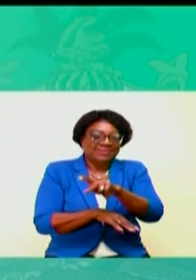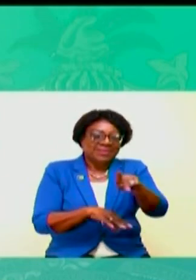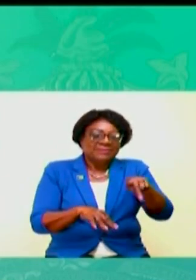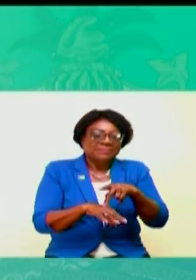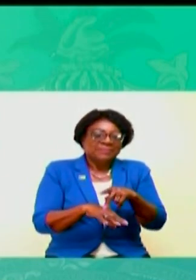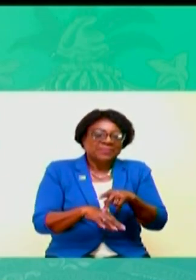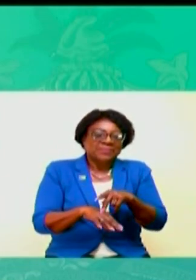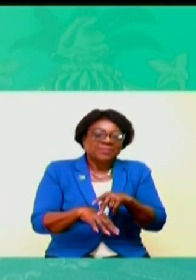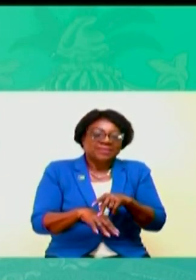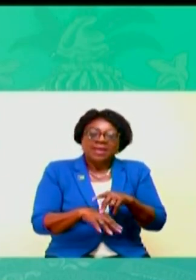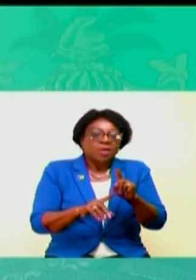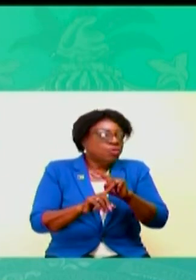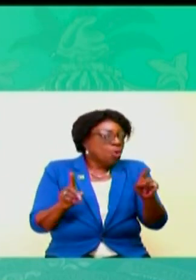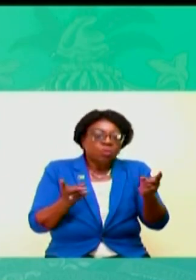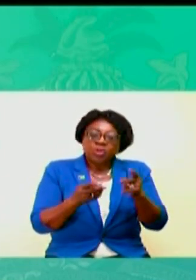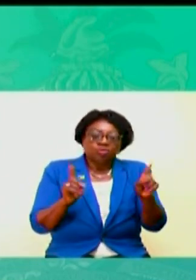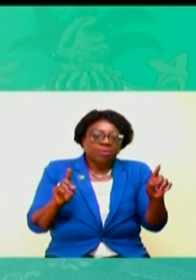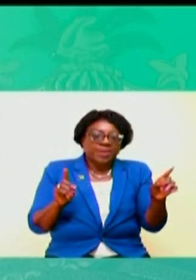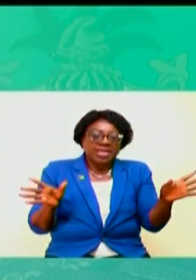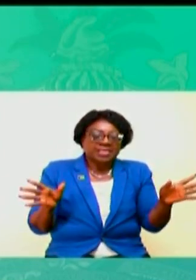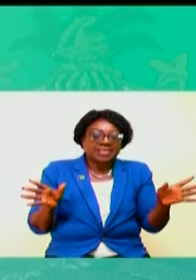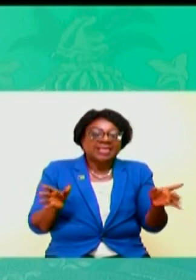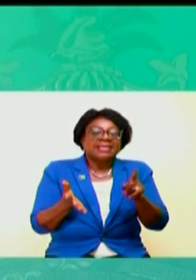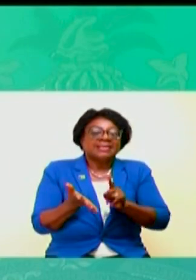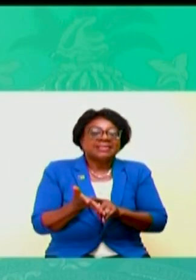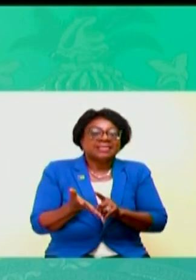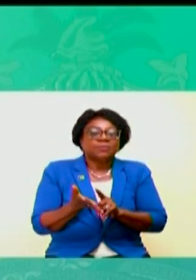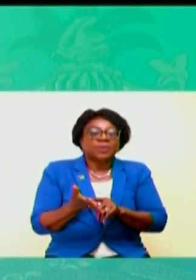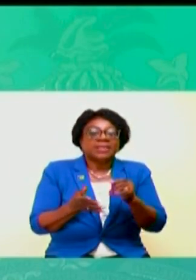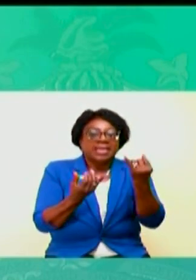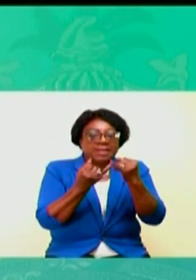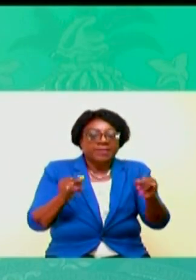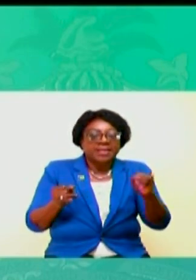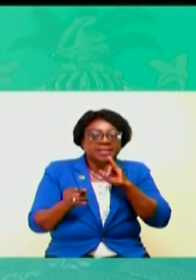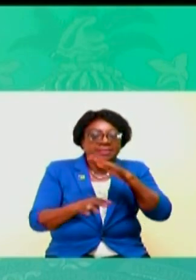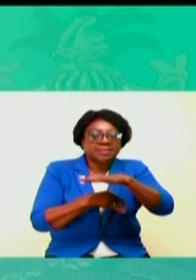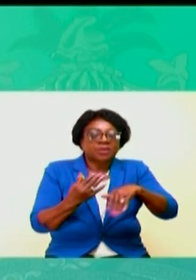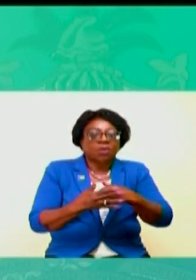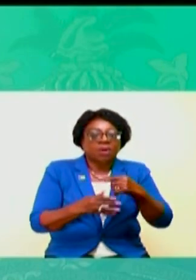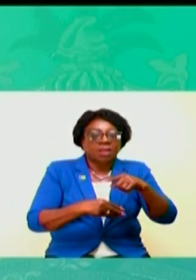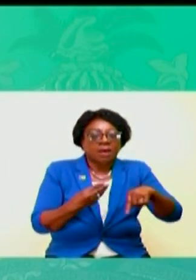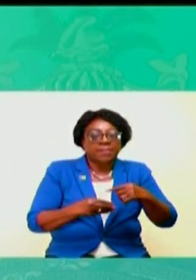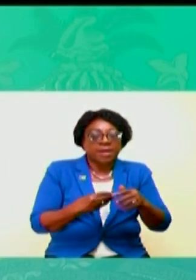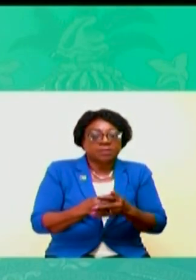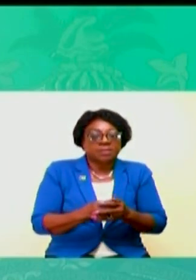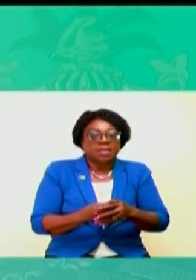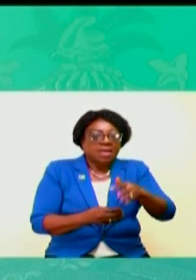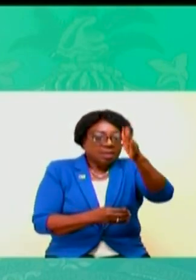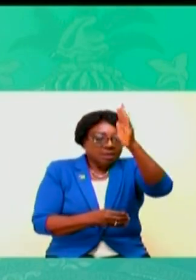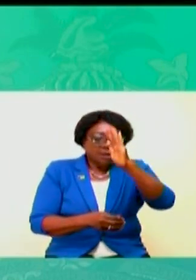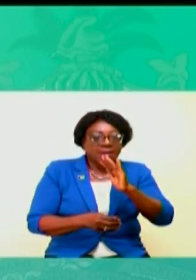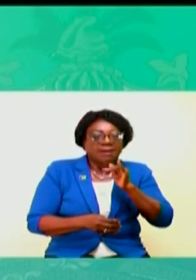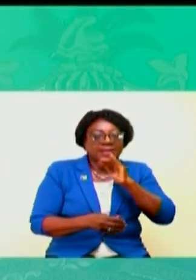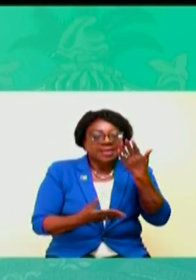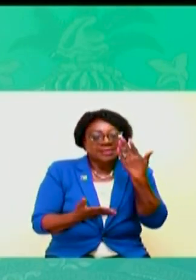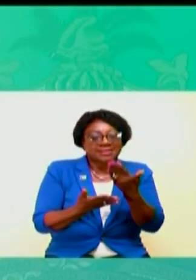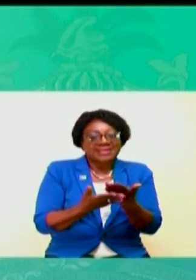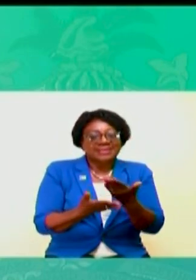No discrimination. This is what independence is all about. God is good.